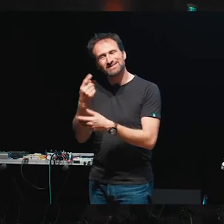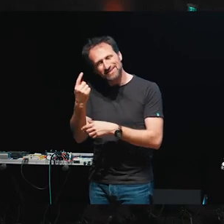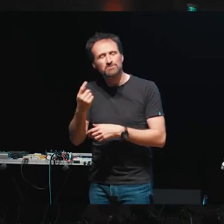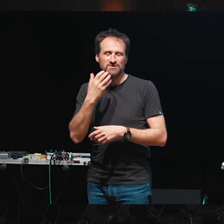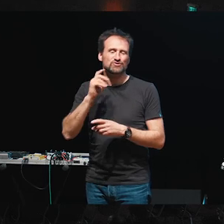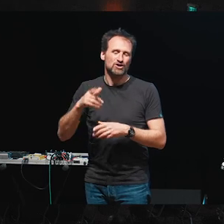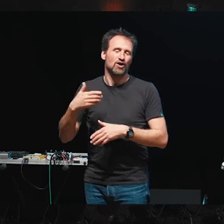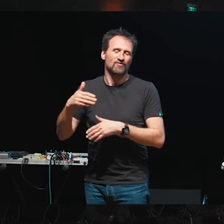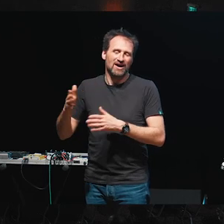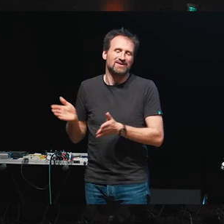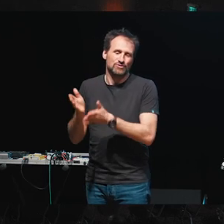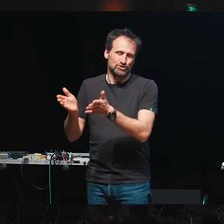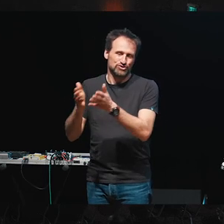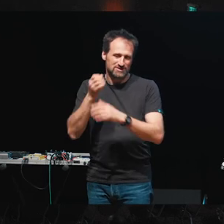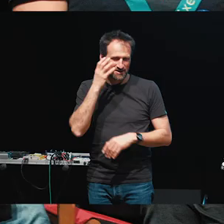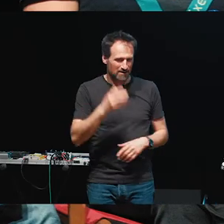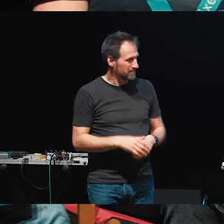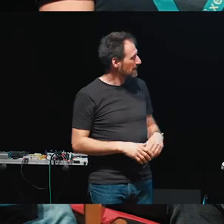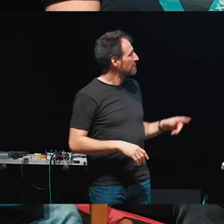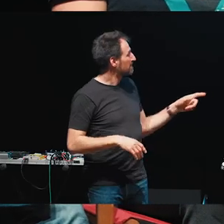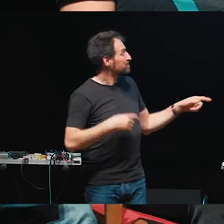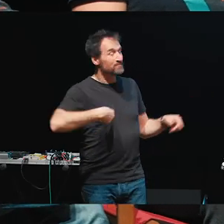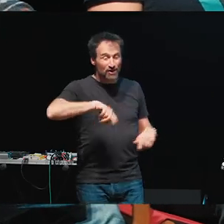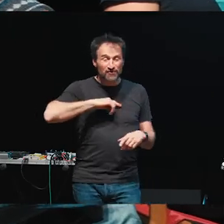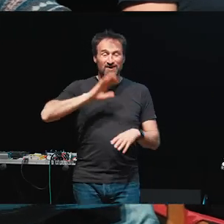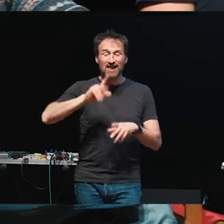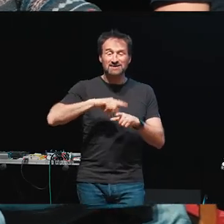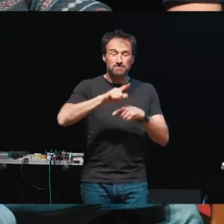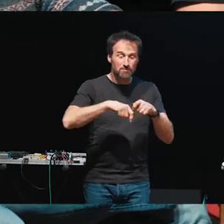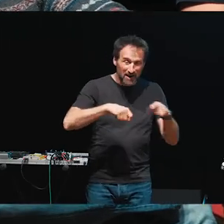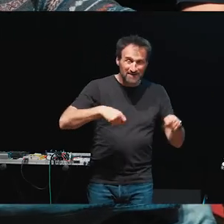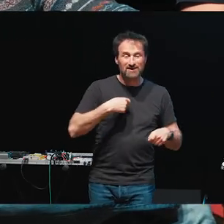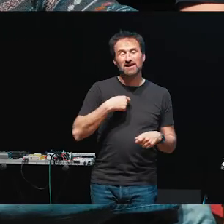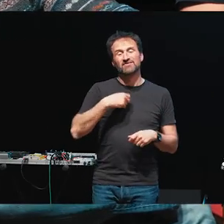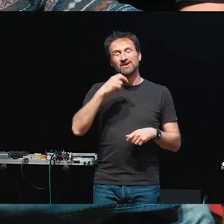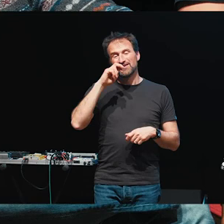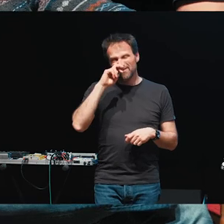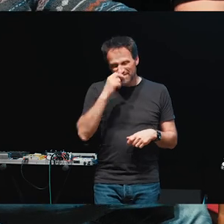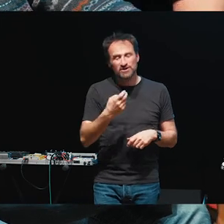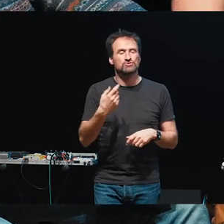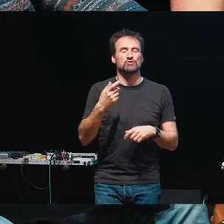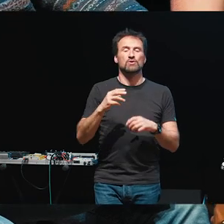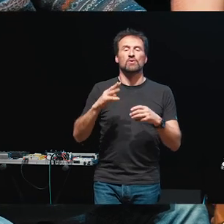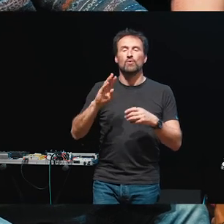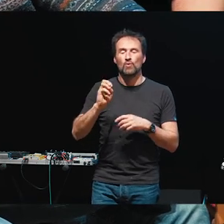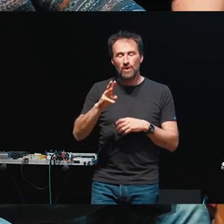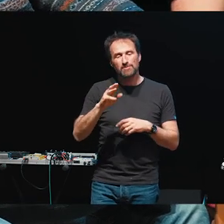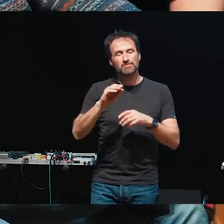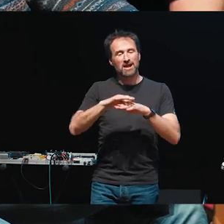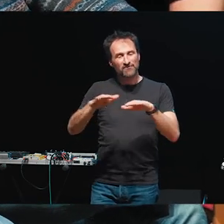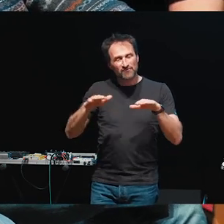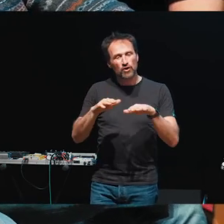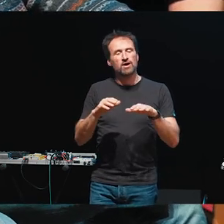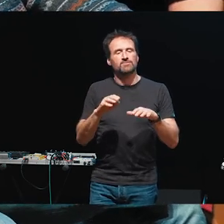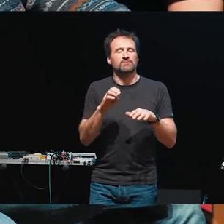as bundlers are trying to follow or emulate the web platform. So in theory, it should be possible, maybe